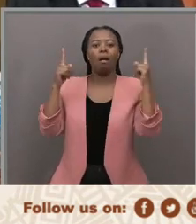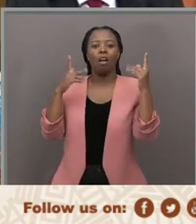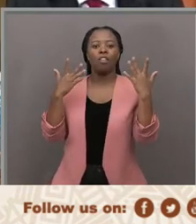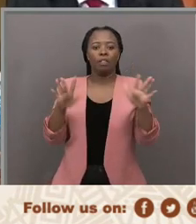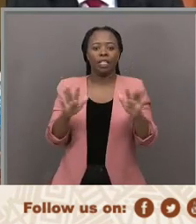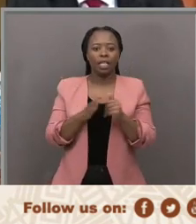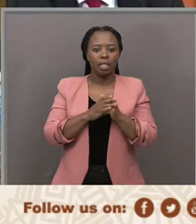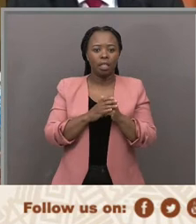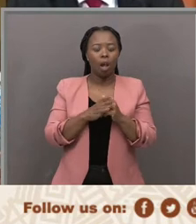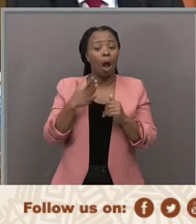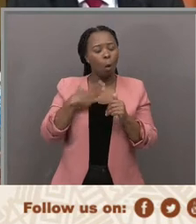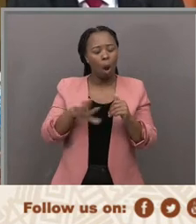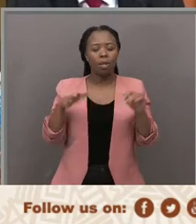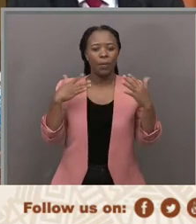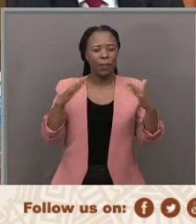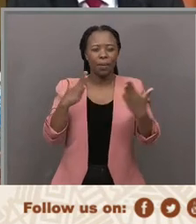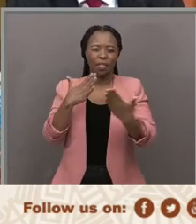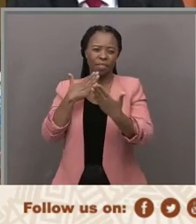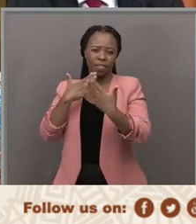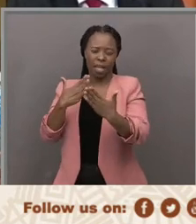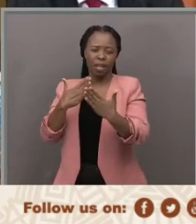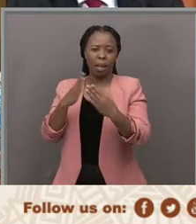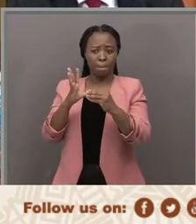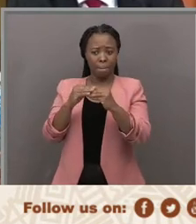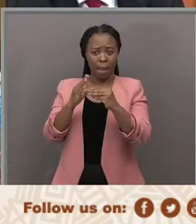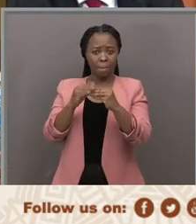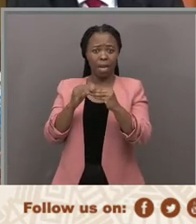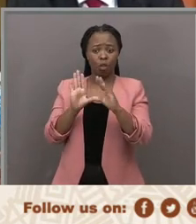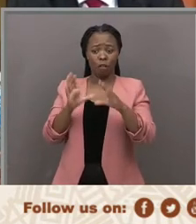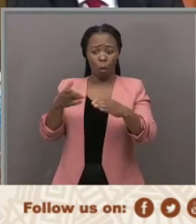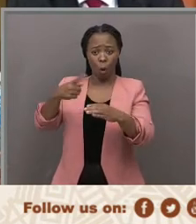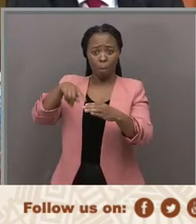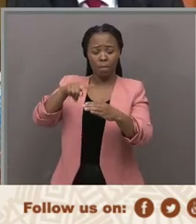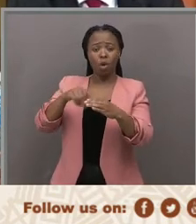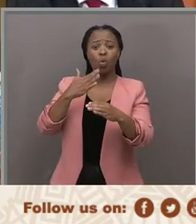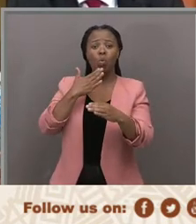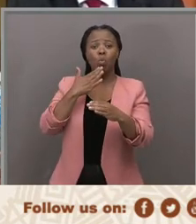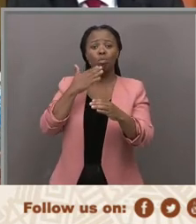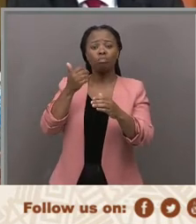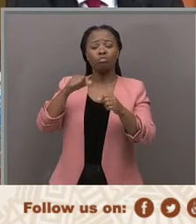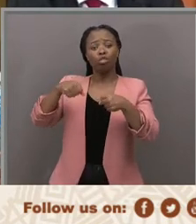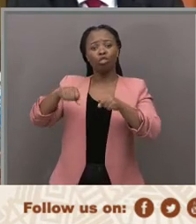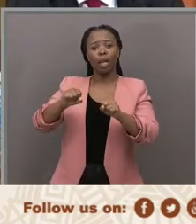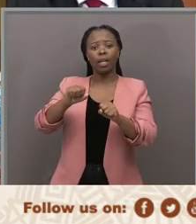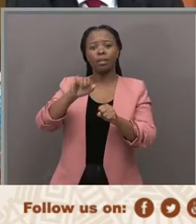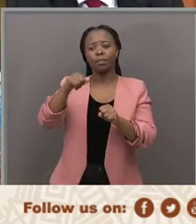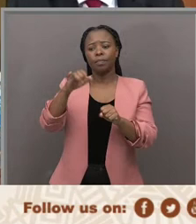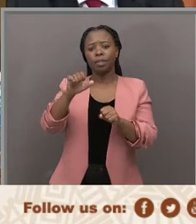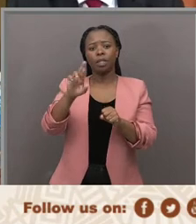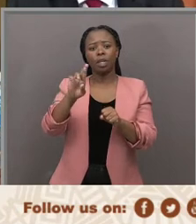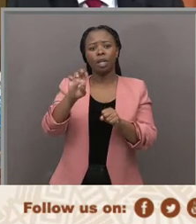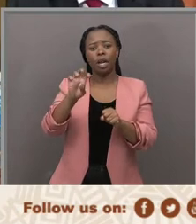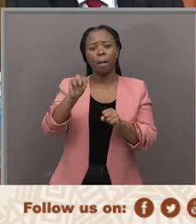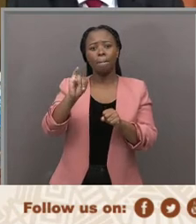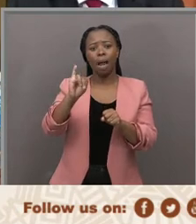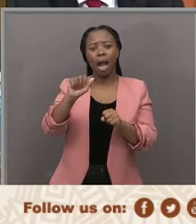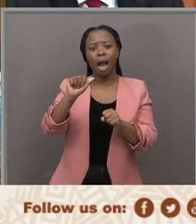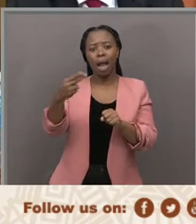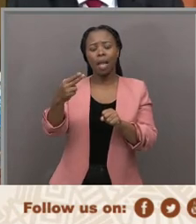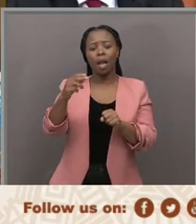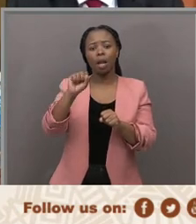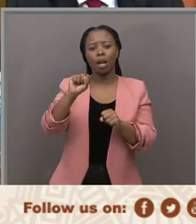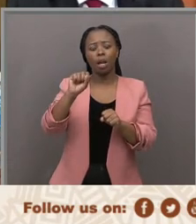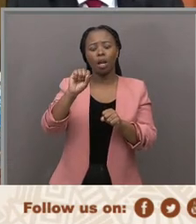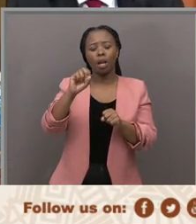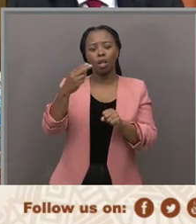want to thank members of the commission, which was chaired by Justice Jeremiah Shongwe, which did a great work